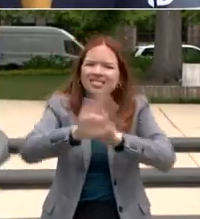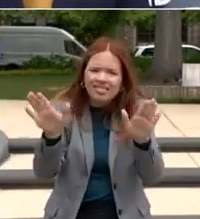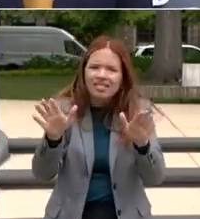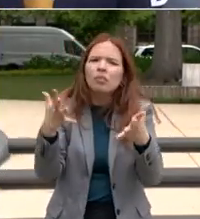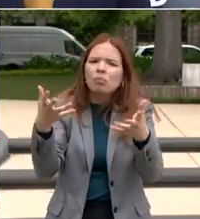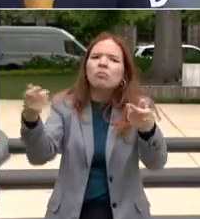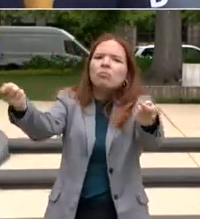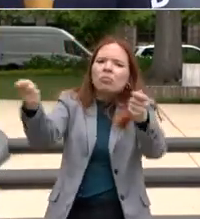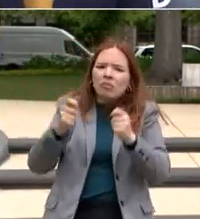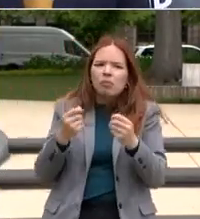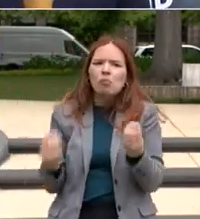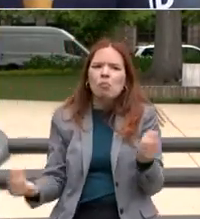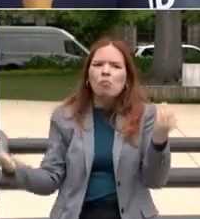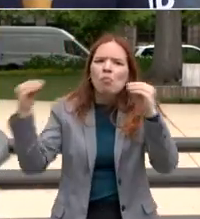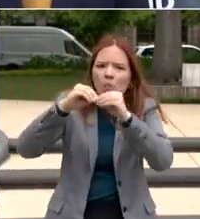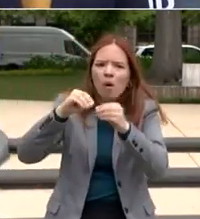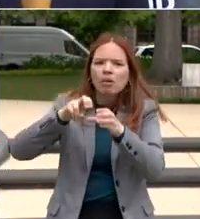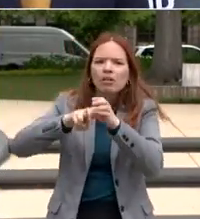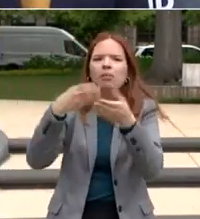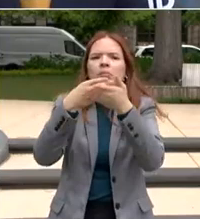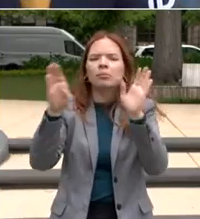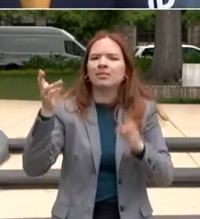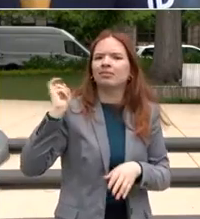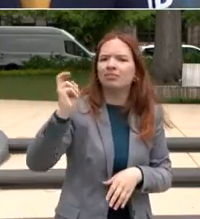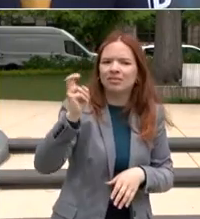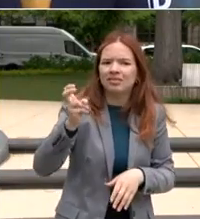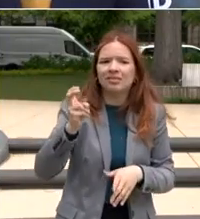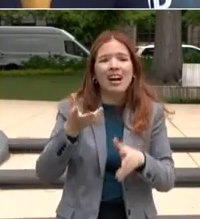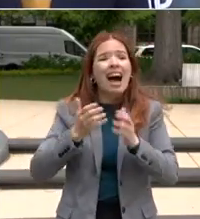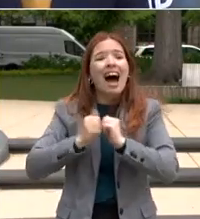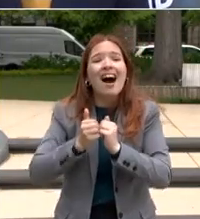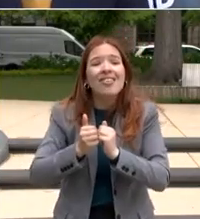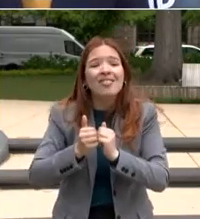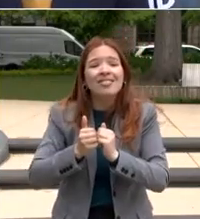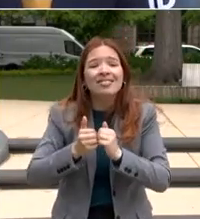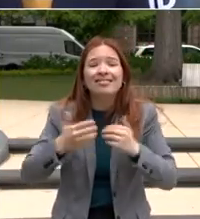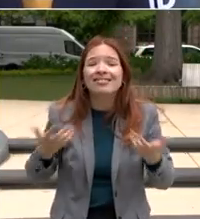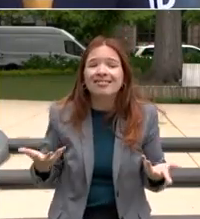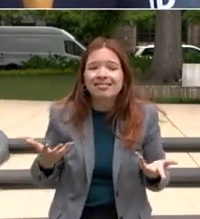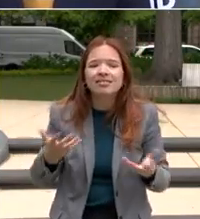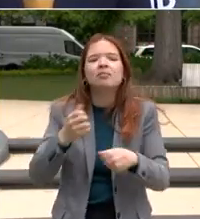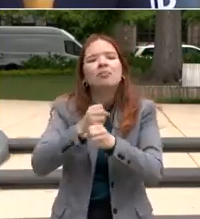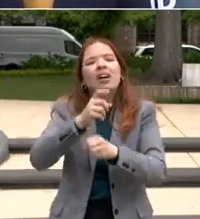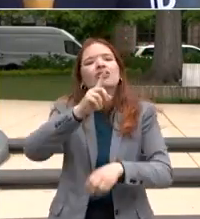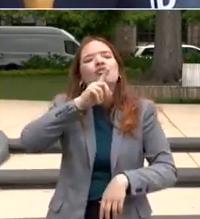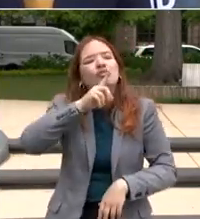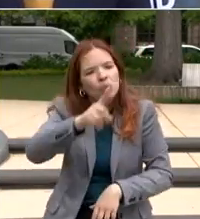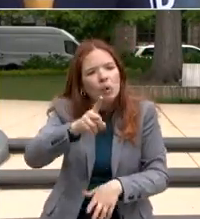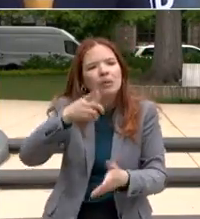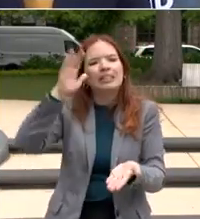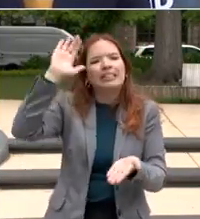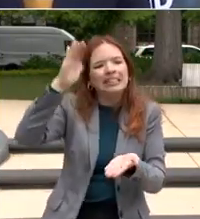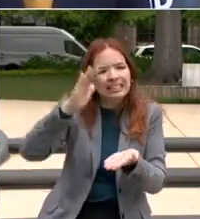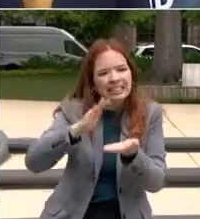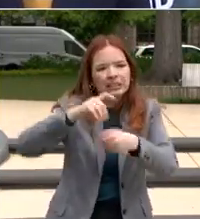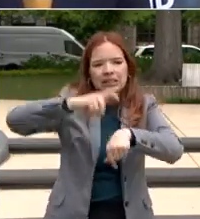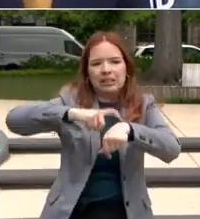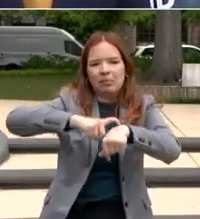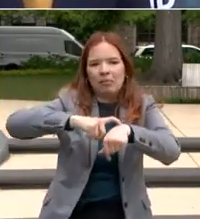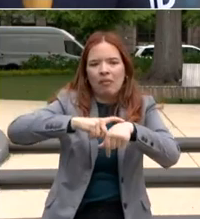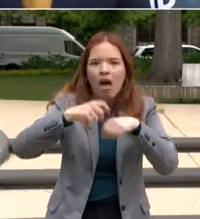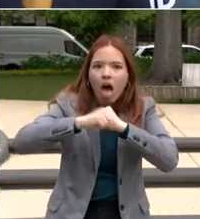transit, we have to compete with that. And one way to compete with that is to shave time off of the